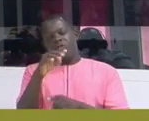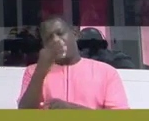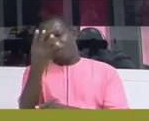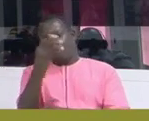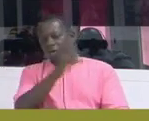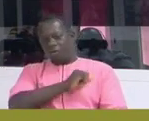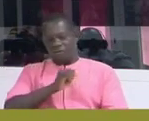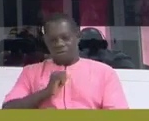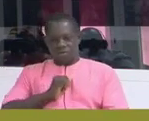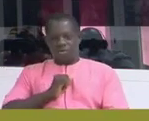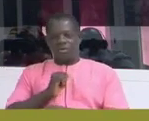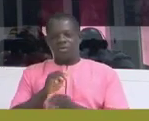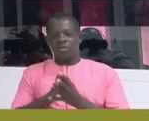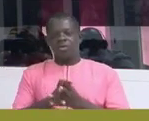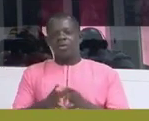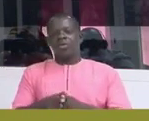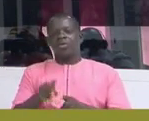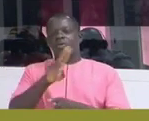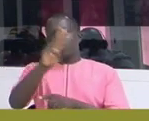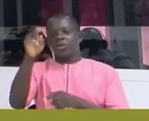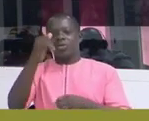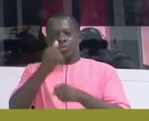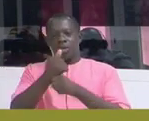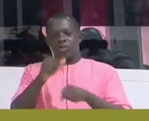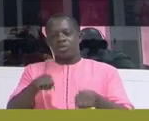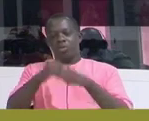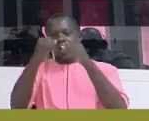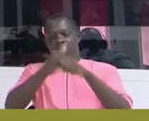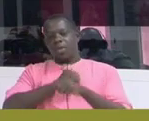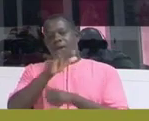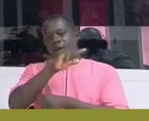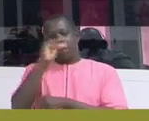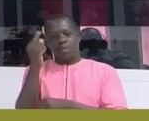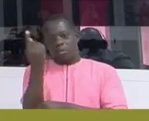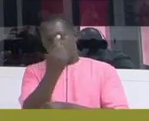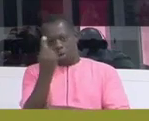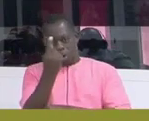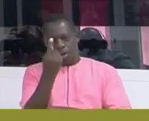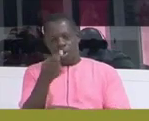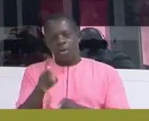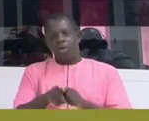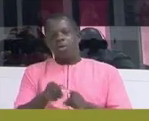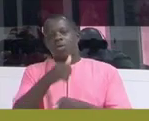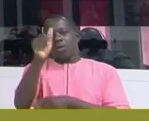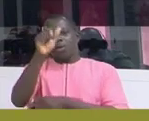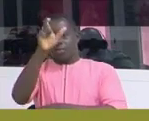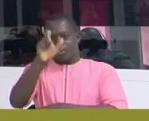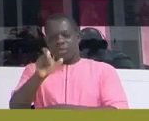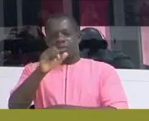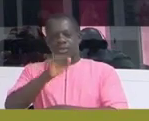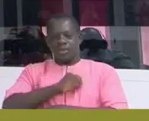there is the four of us so don't tarnish my image